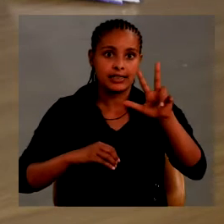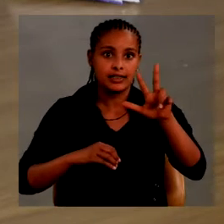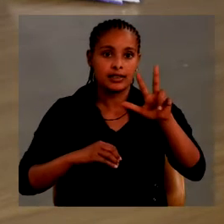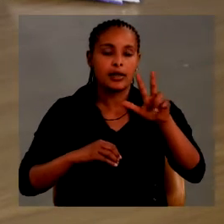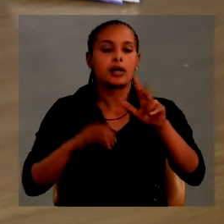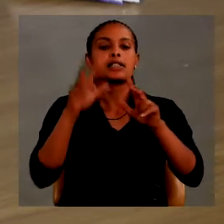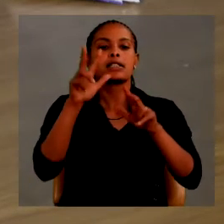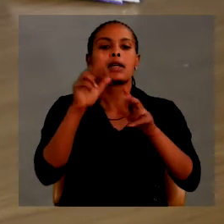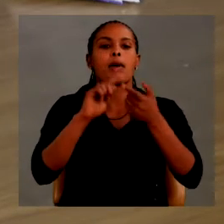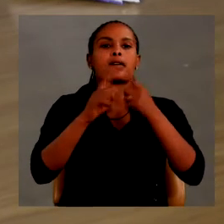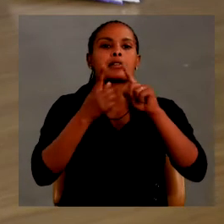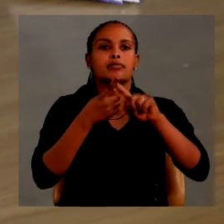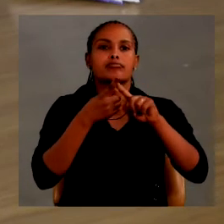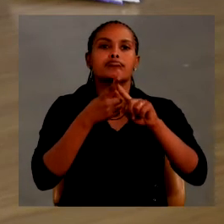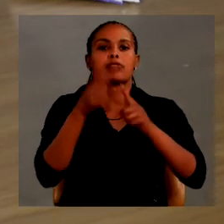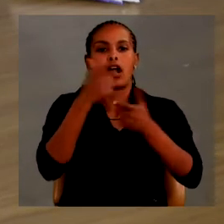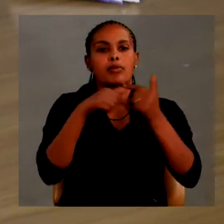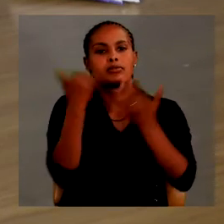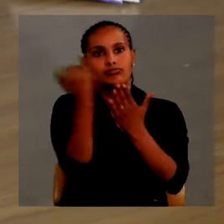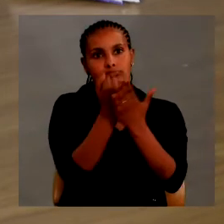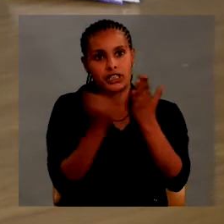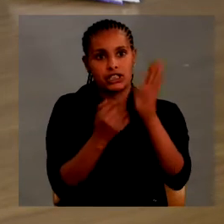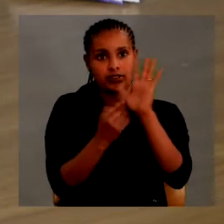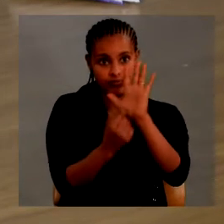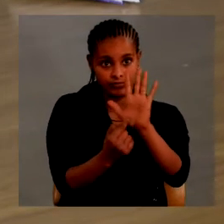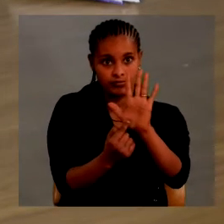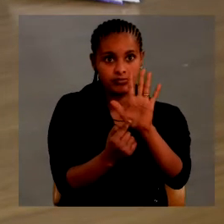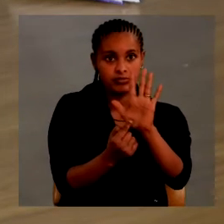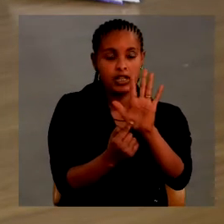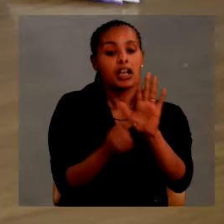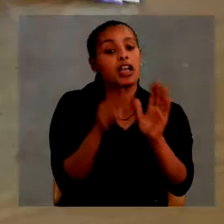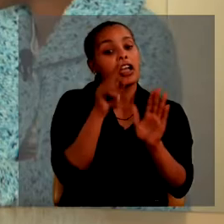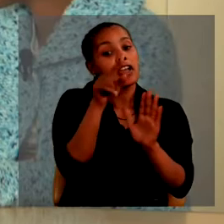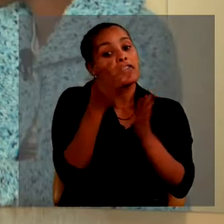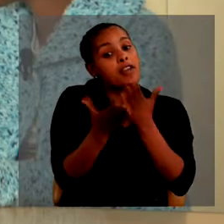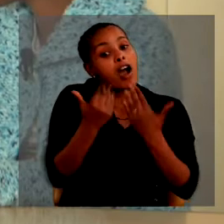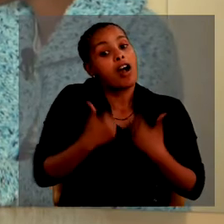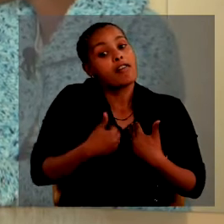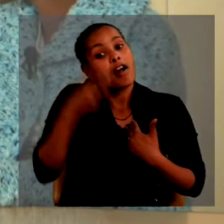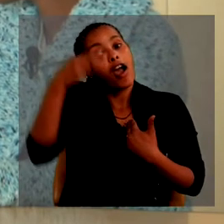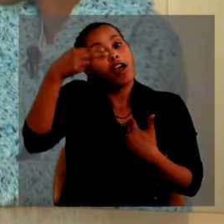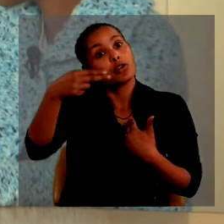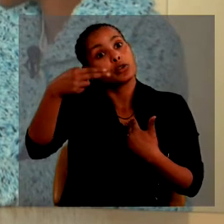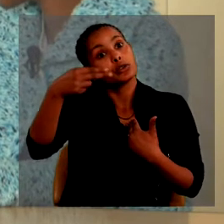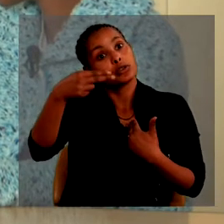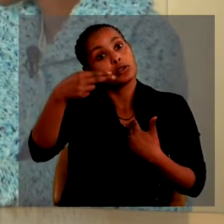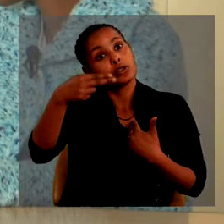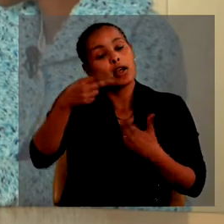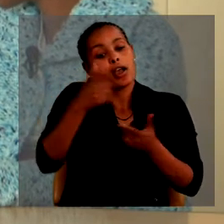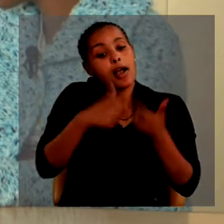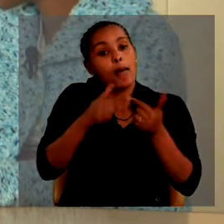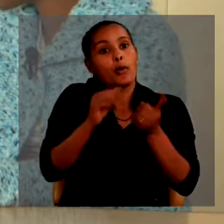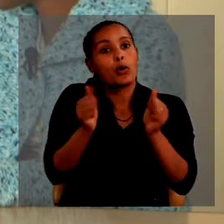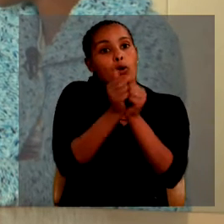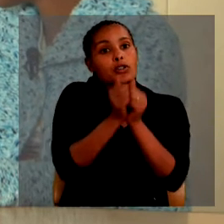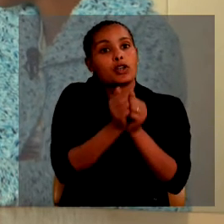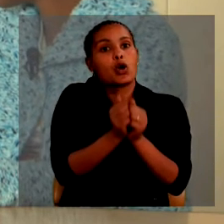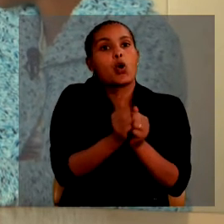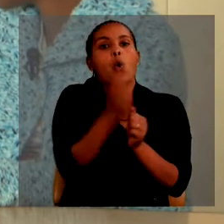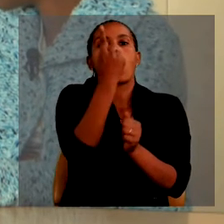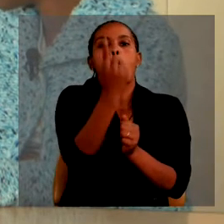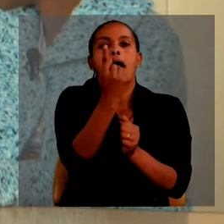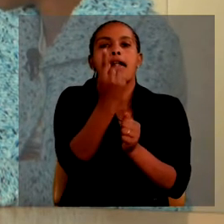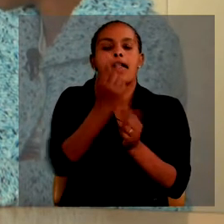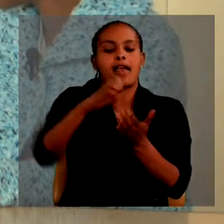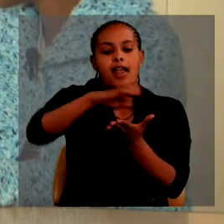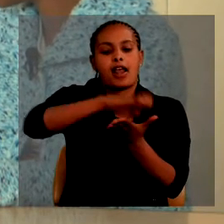partners will come into picture. Yes. If they are hydrogen, each one of them comes with?